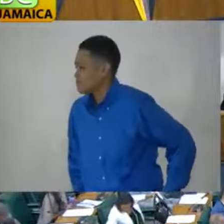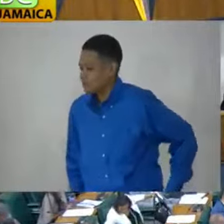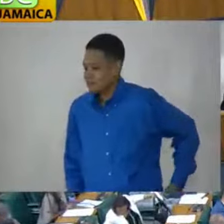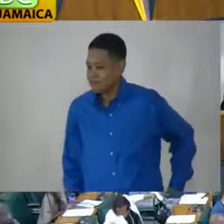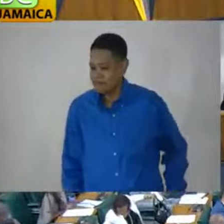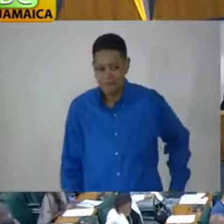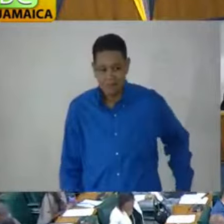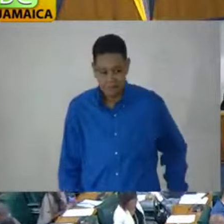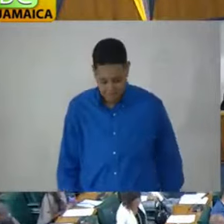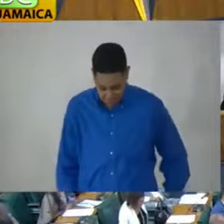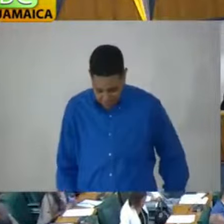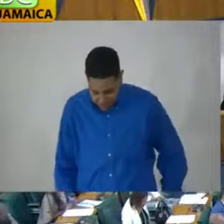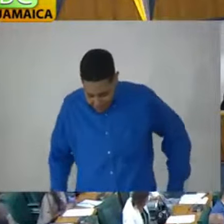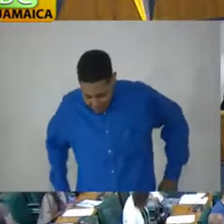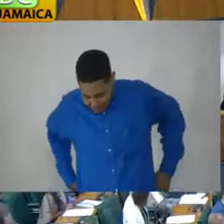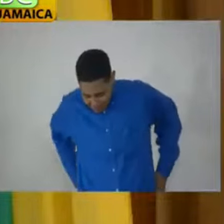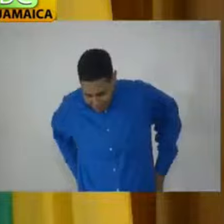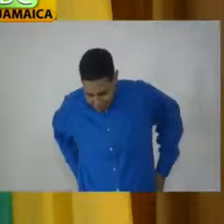Members,